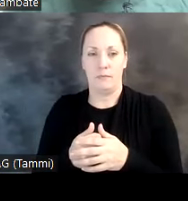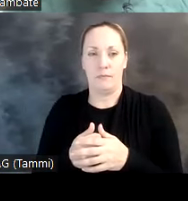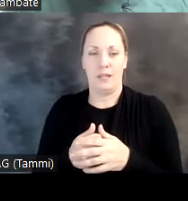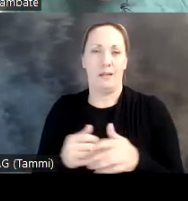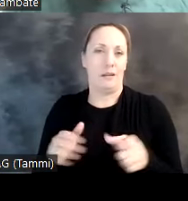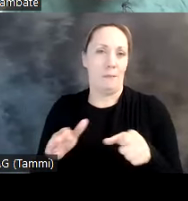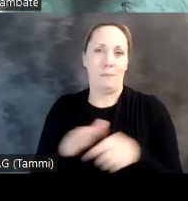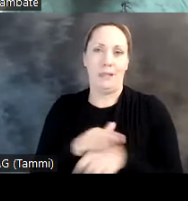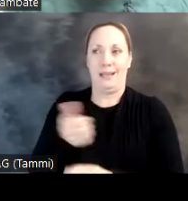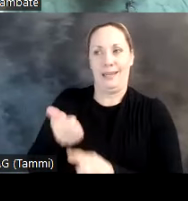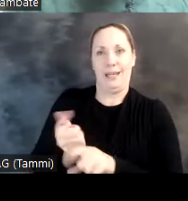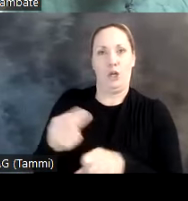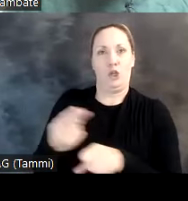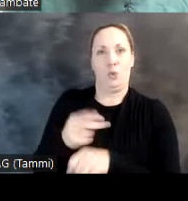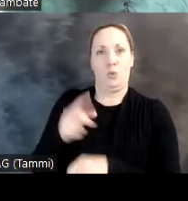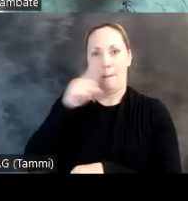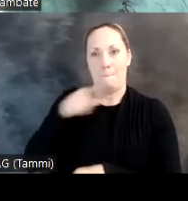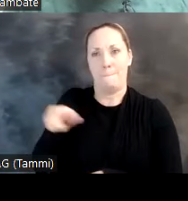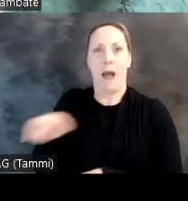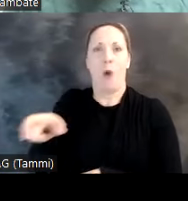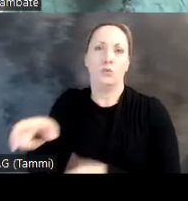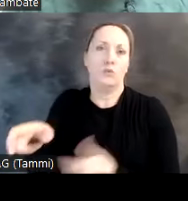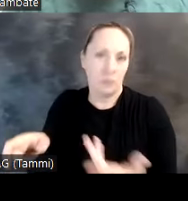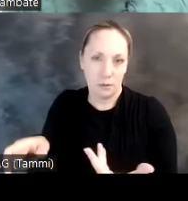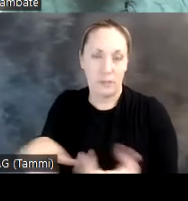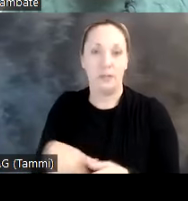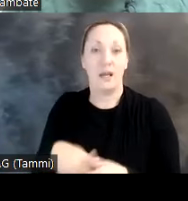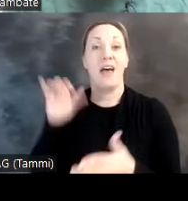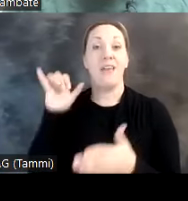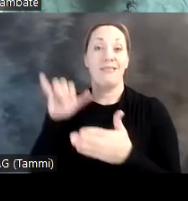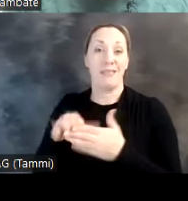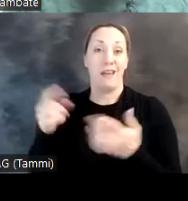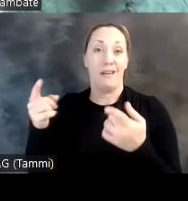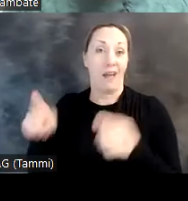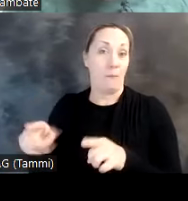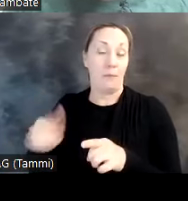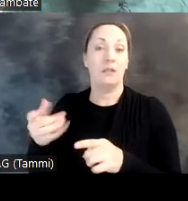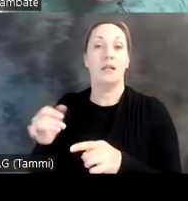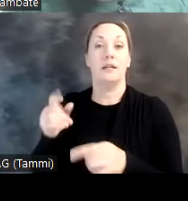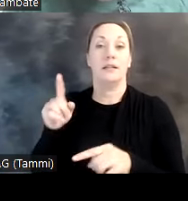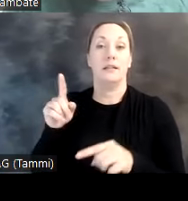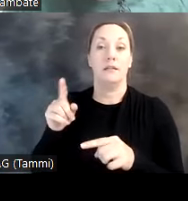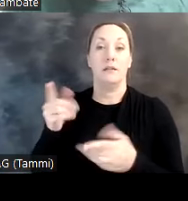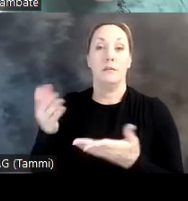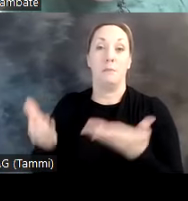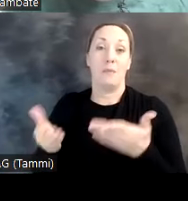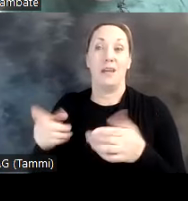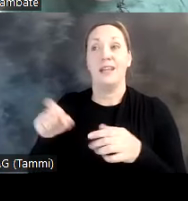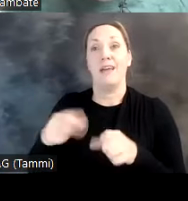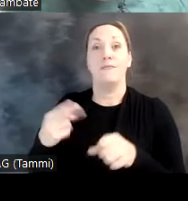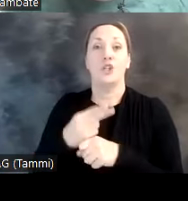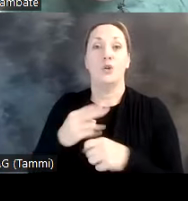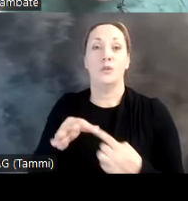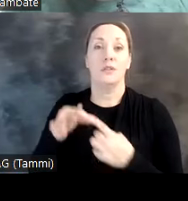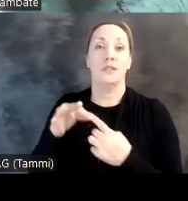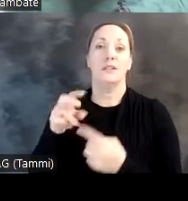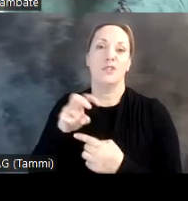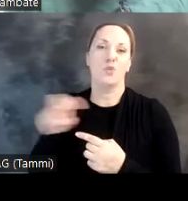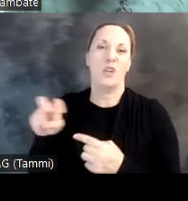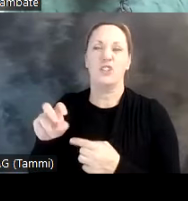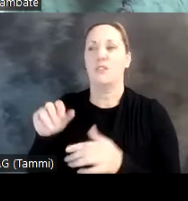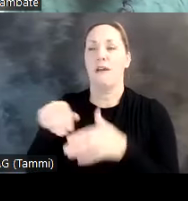completely use a mouse, okay, and in that case they might have to use a keyboard, they might have to use a switch access device.